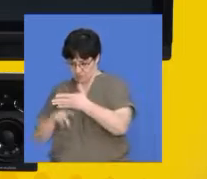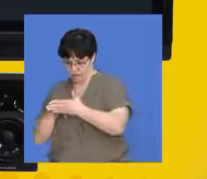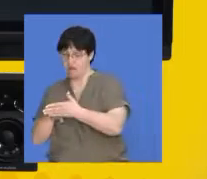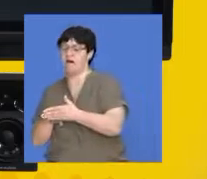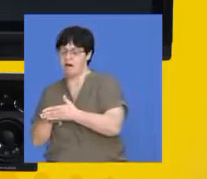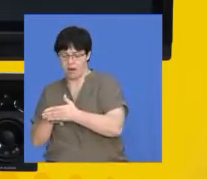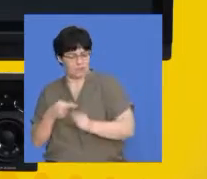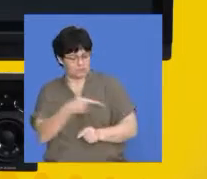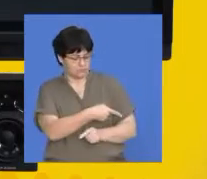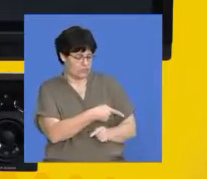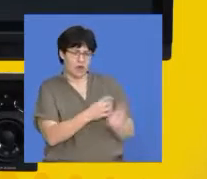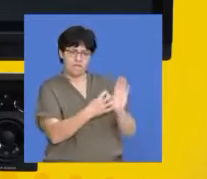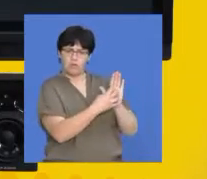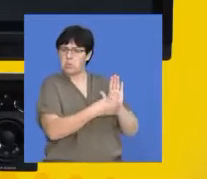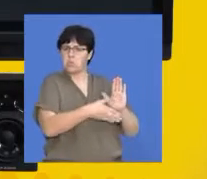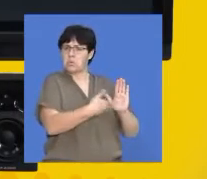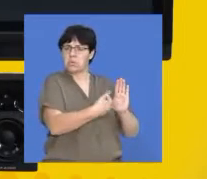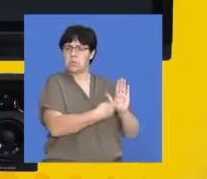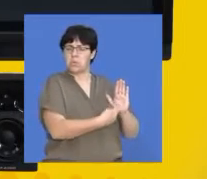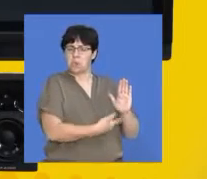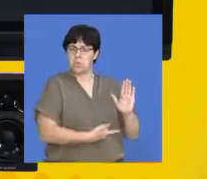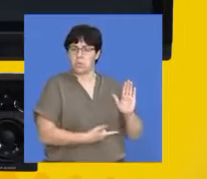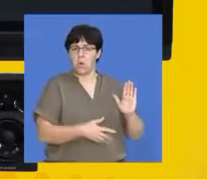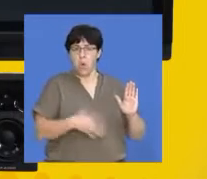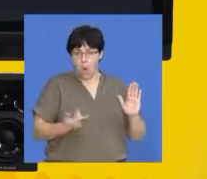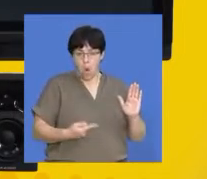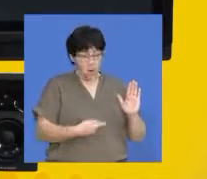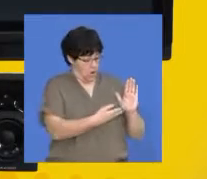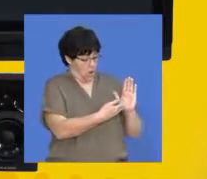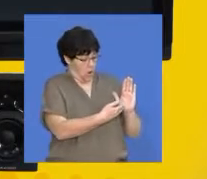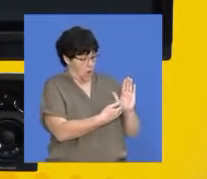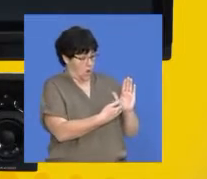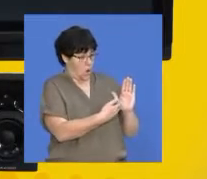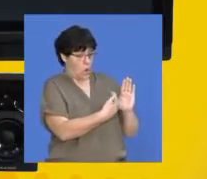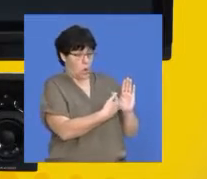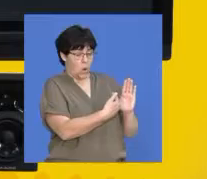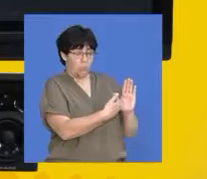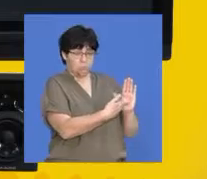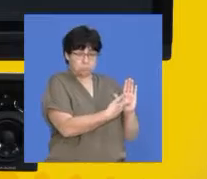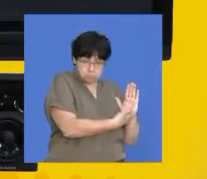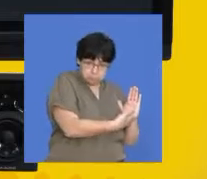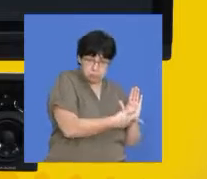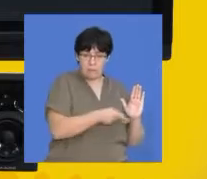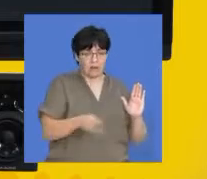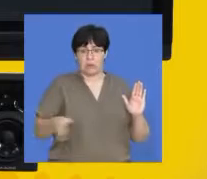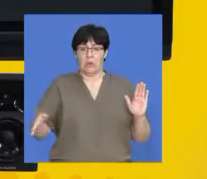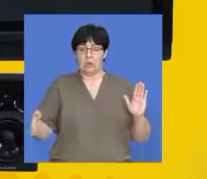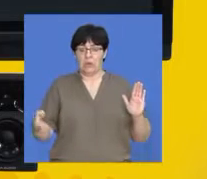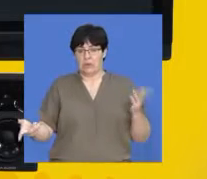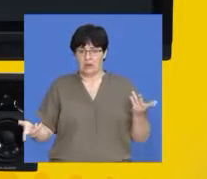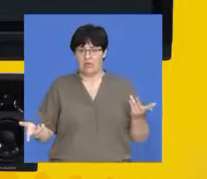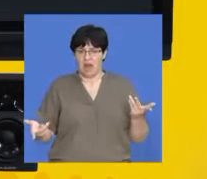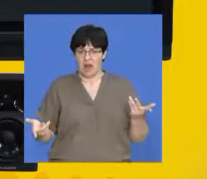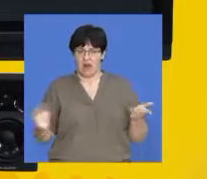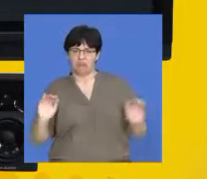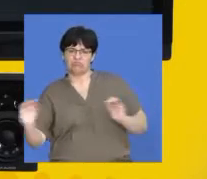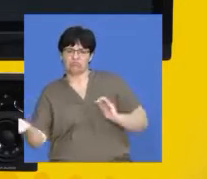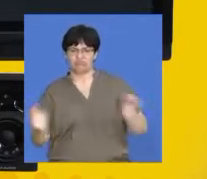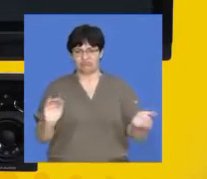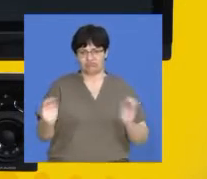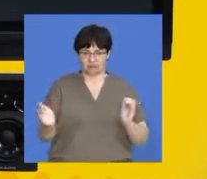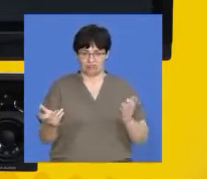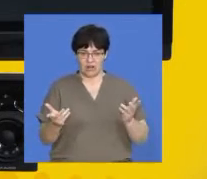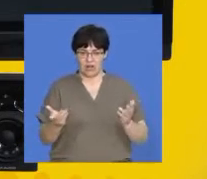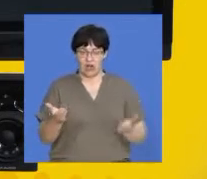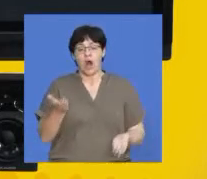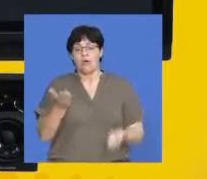in the photograph, okay, or the other way around. Okay, sometimes they can ask you to contrast. So when you're